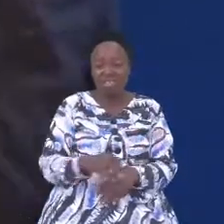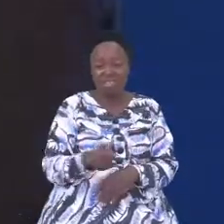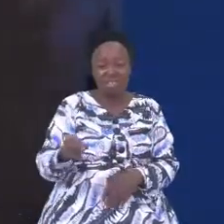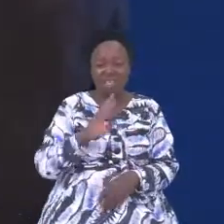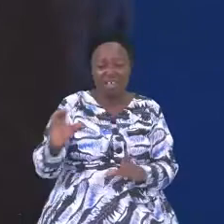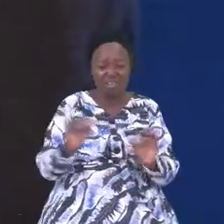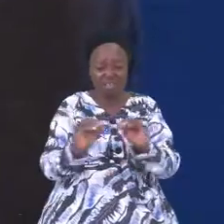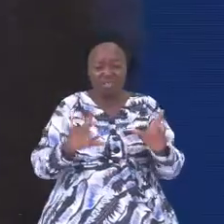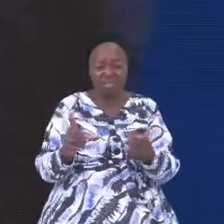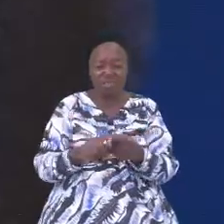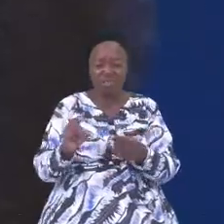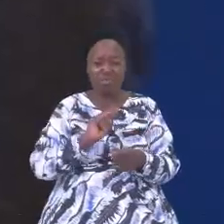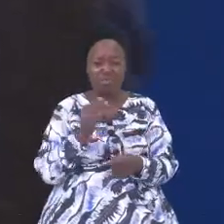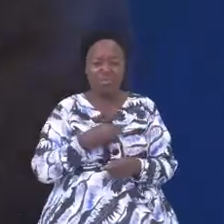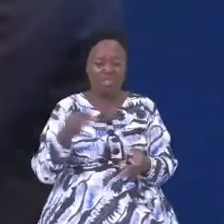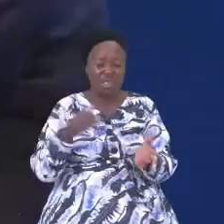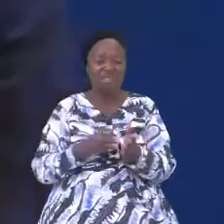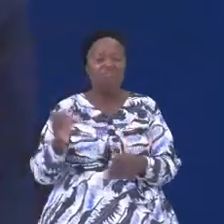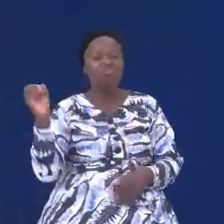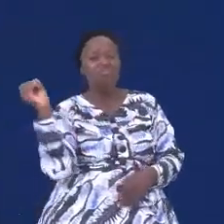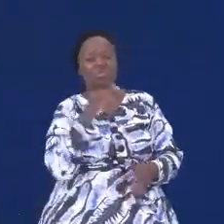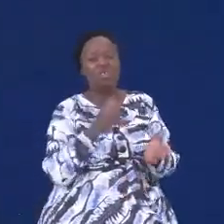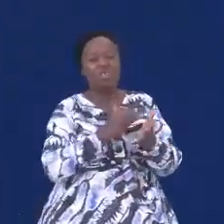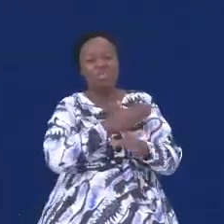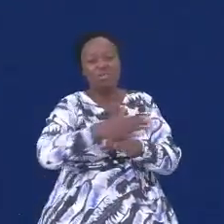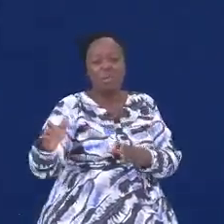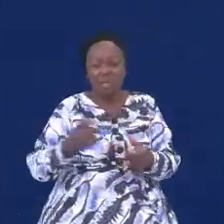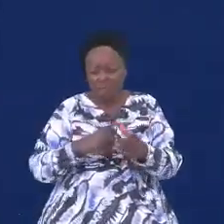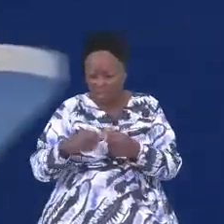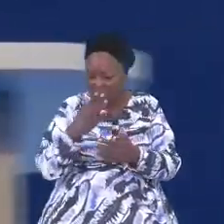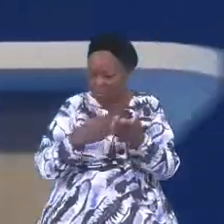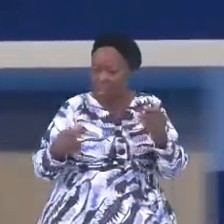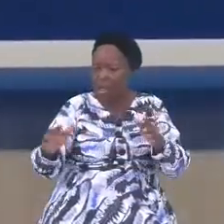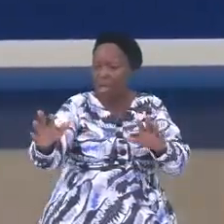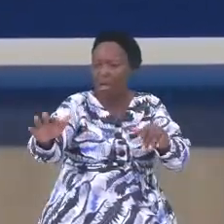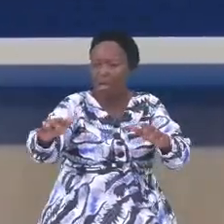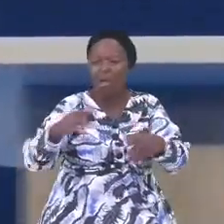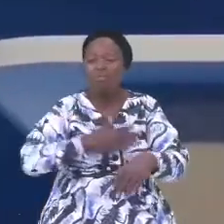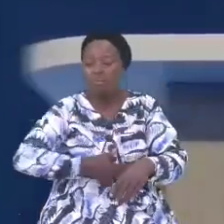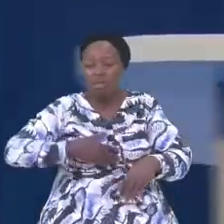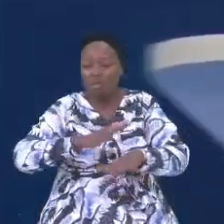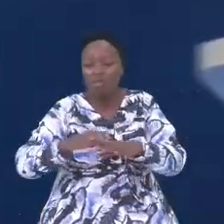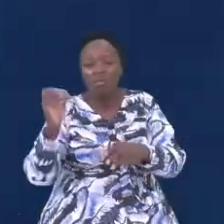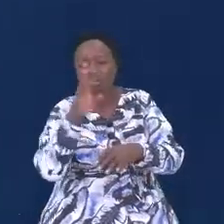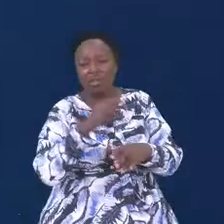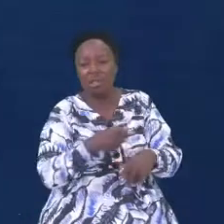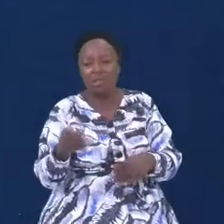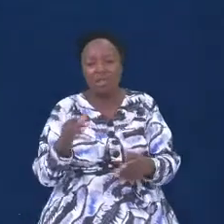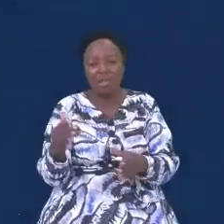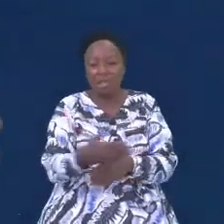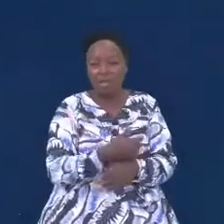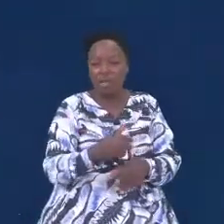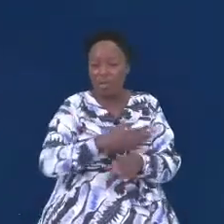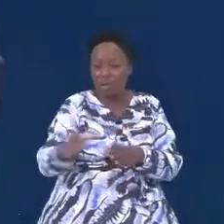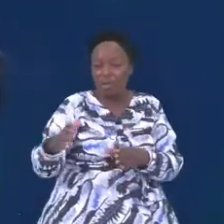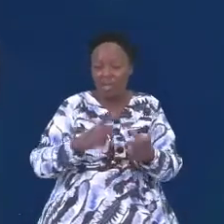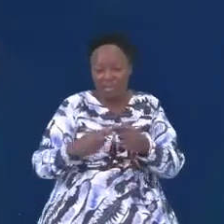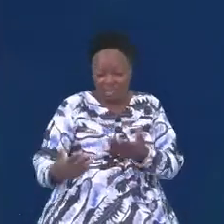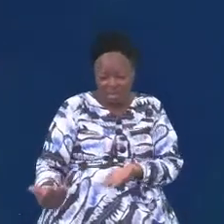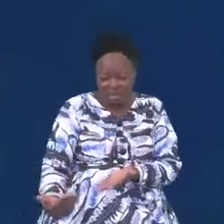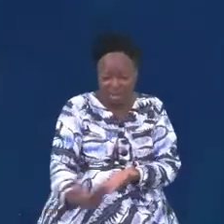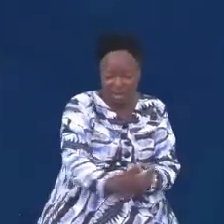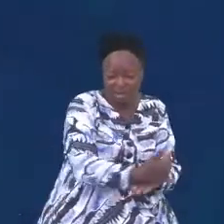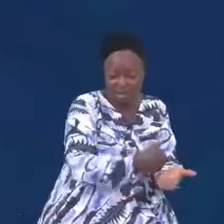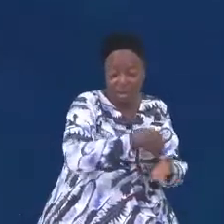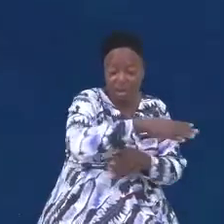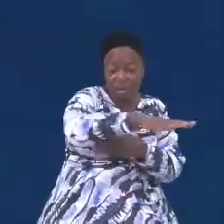to anything. Throw it away. And then somebody says, okay, don't throw them away. And he gathers all